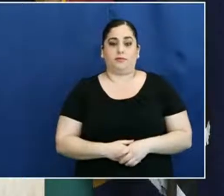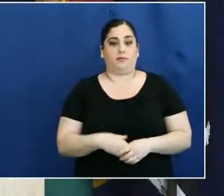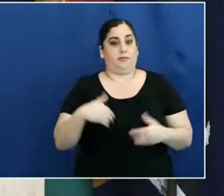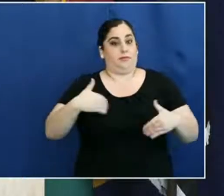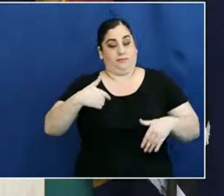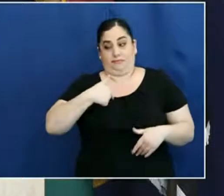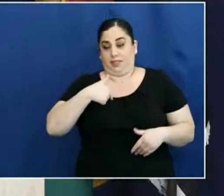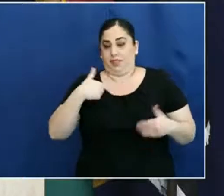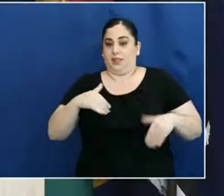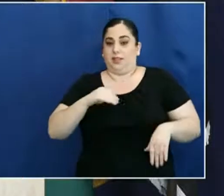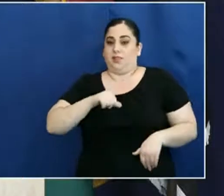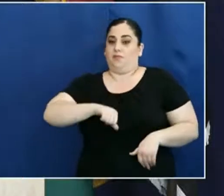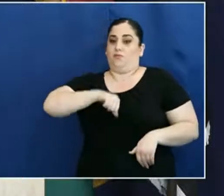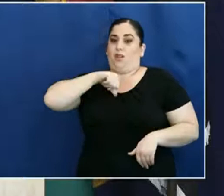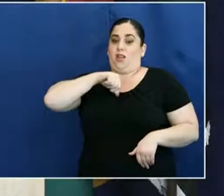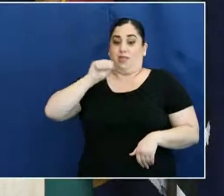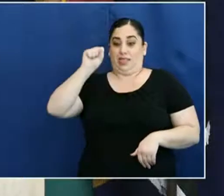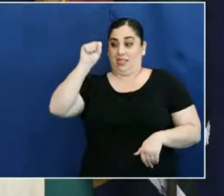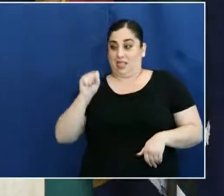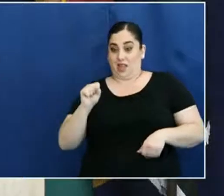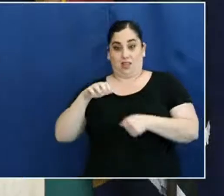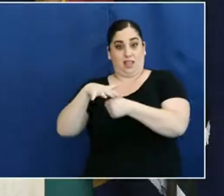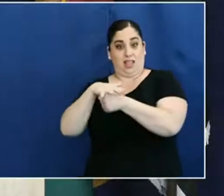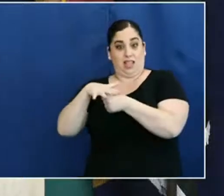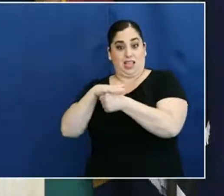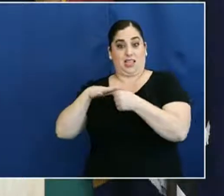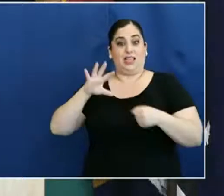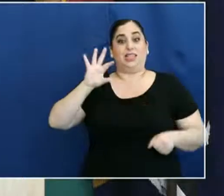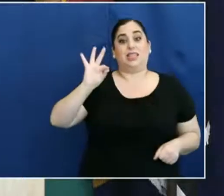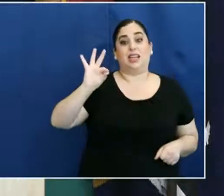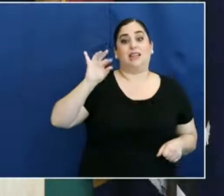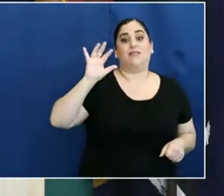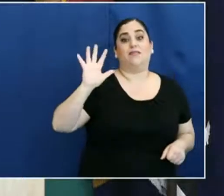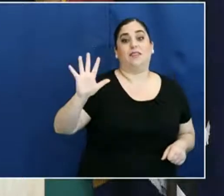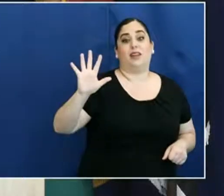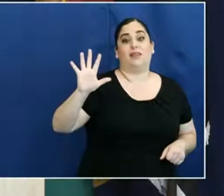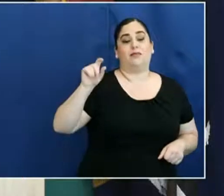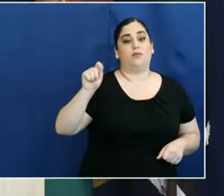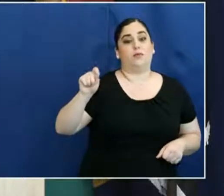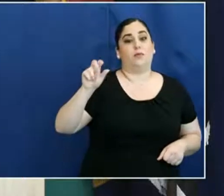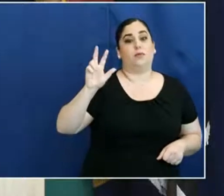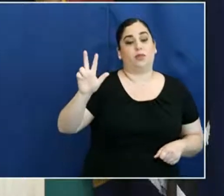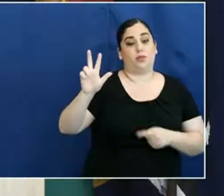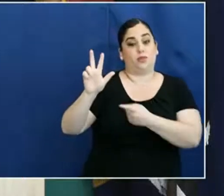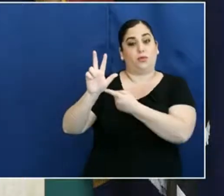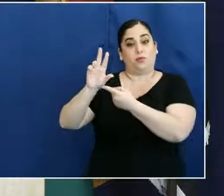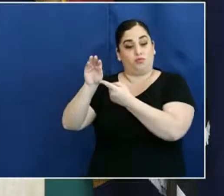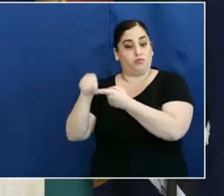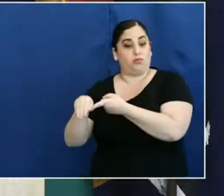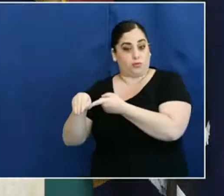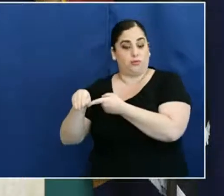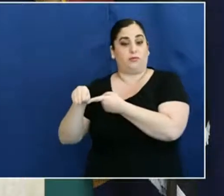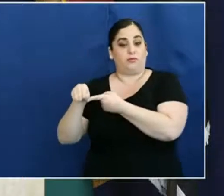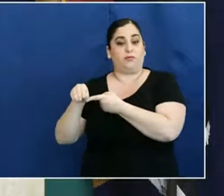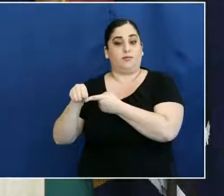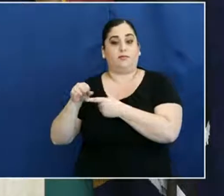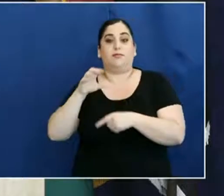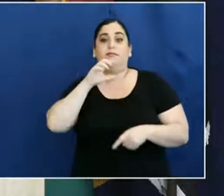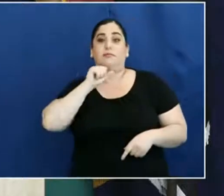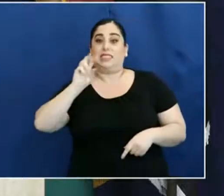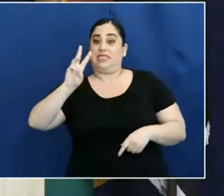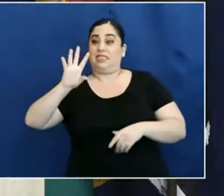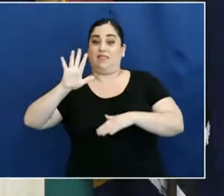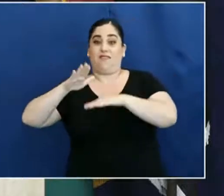region. As of today, 95.3% of residents 65 and older have received at least 1 dose of the